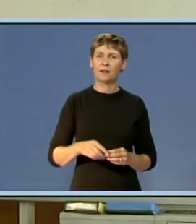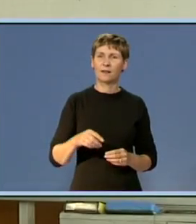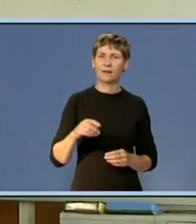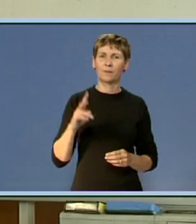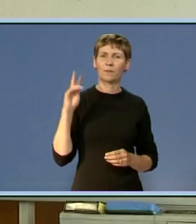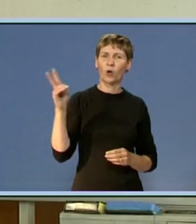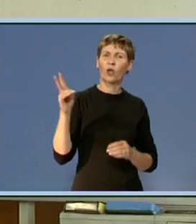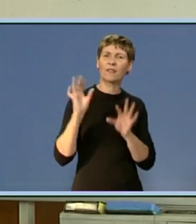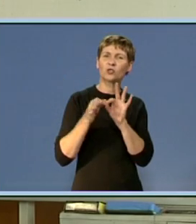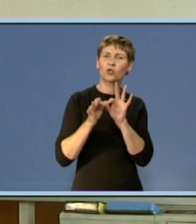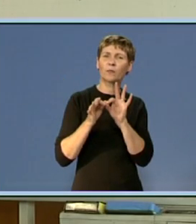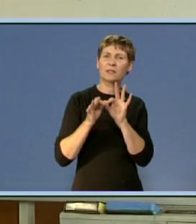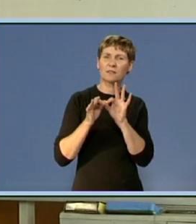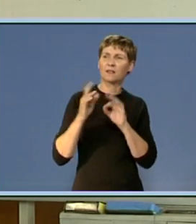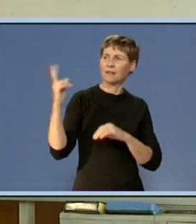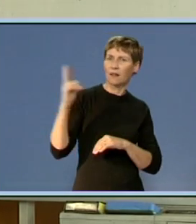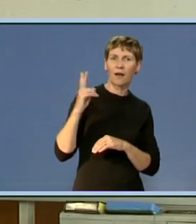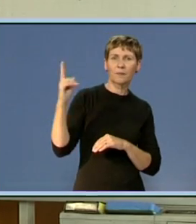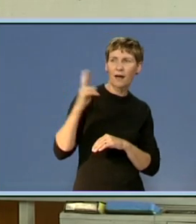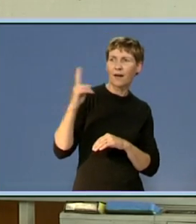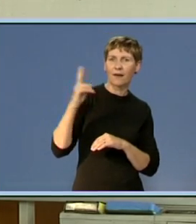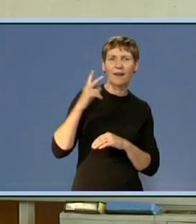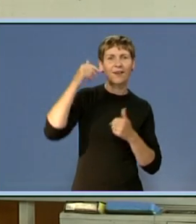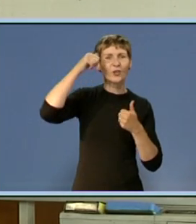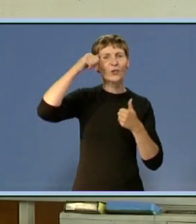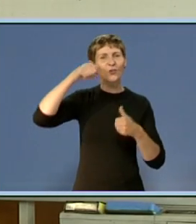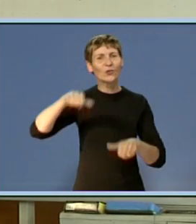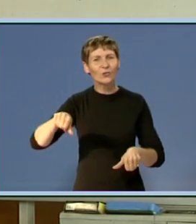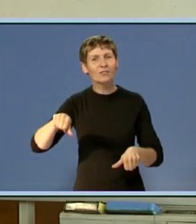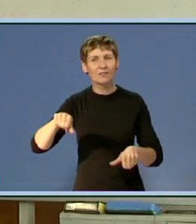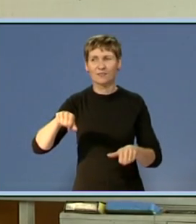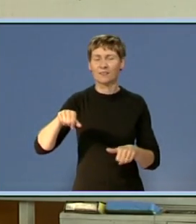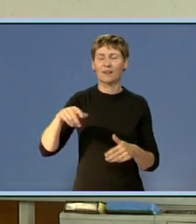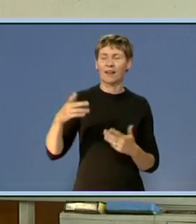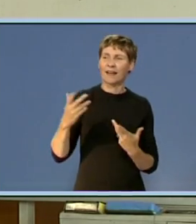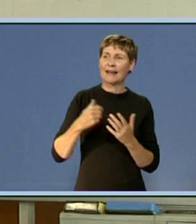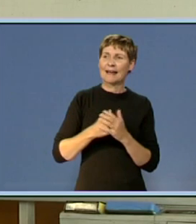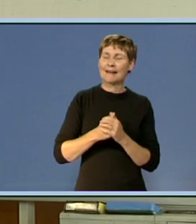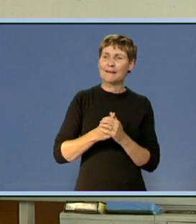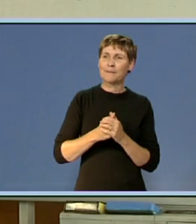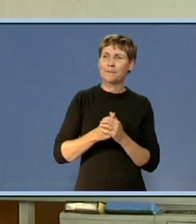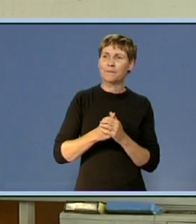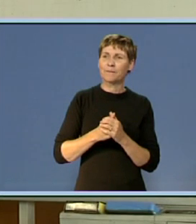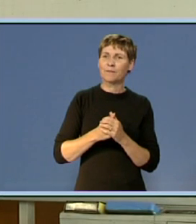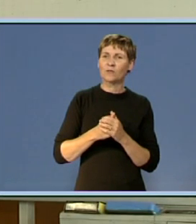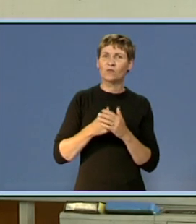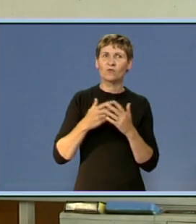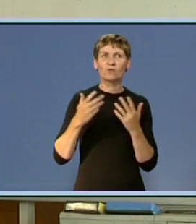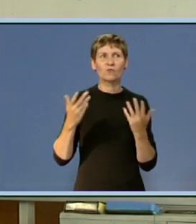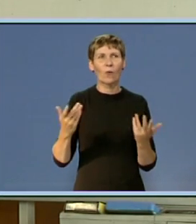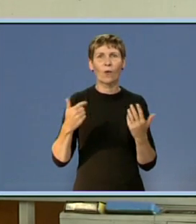As the year progressed, I found that I built up a bit of a relationship with the interpreters,